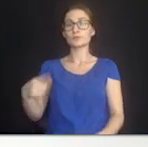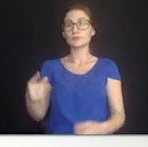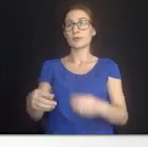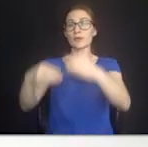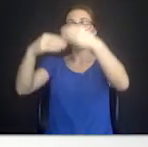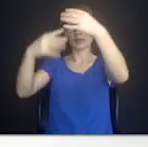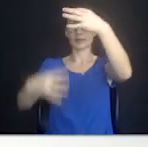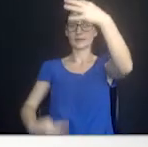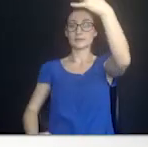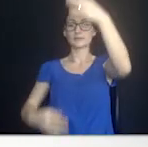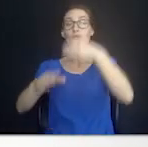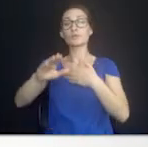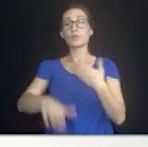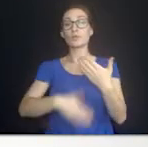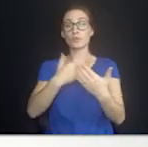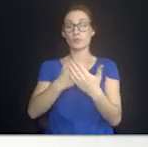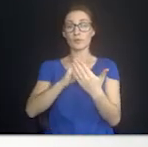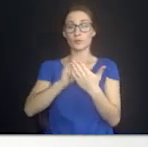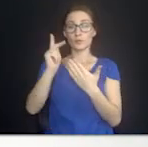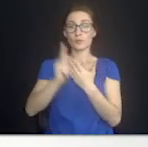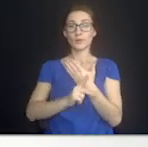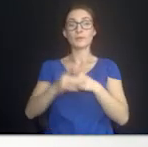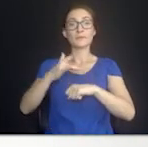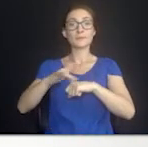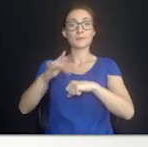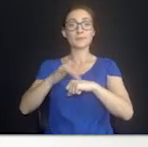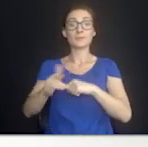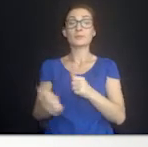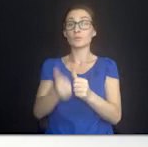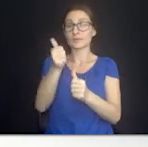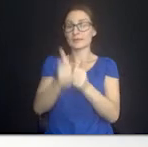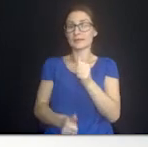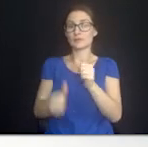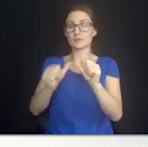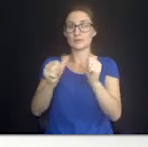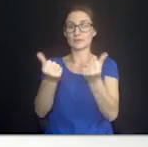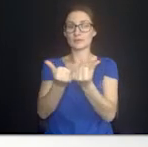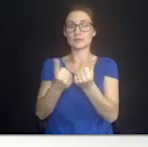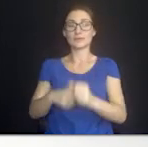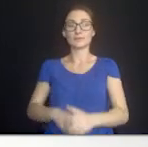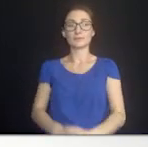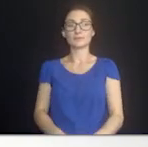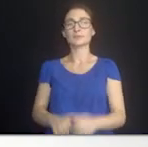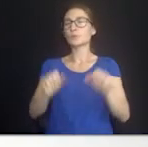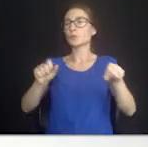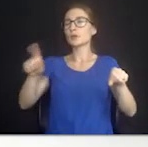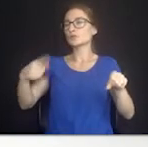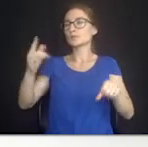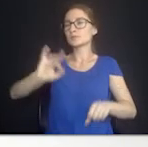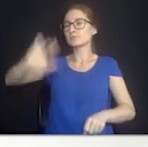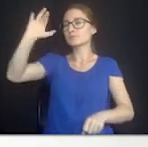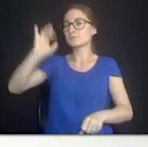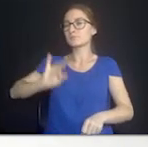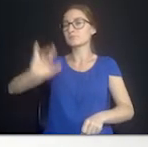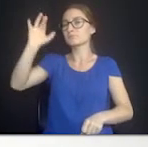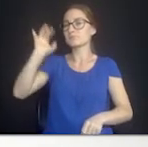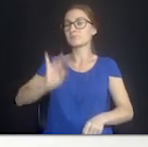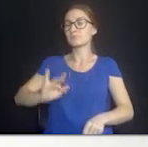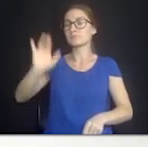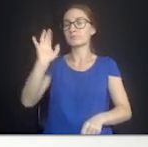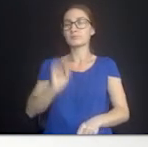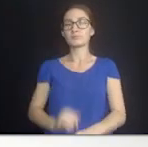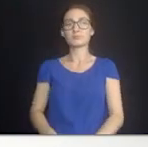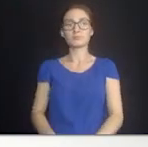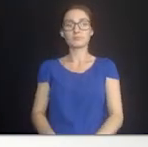And this is just a running list of all the programs available under each of those agencies. You could just scroll down. We